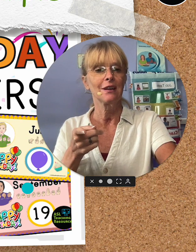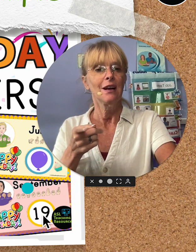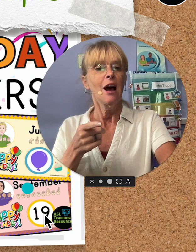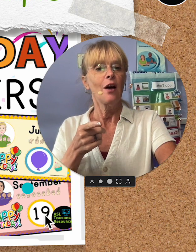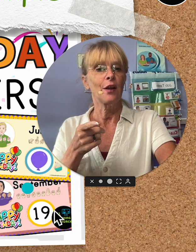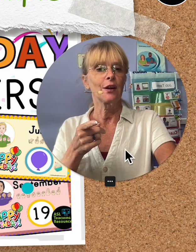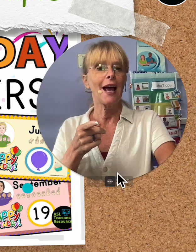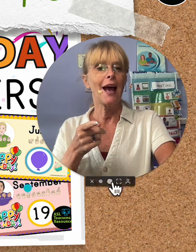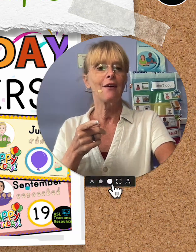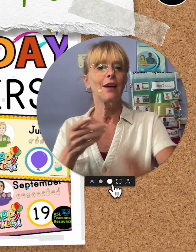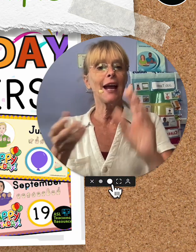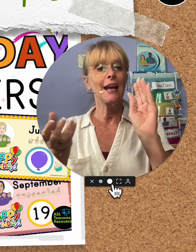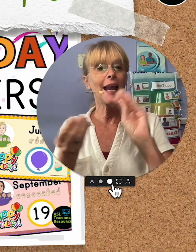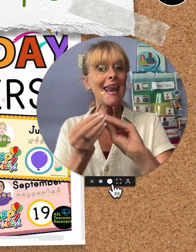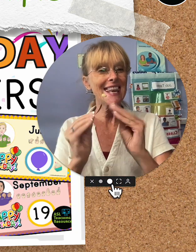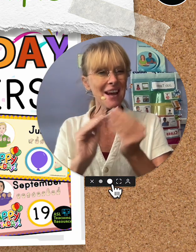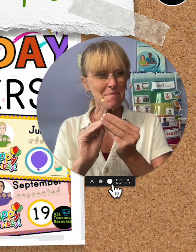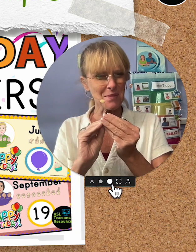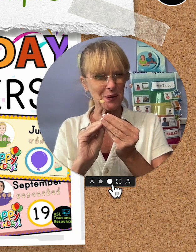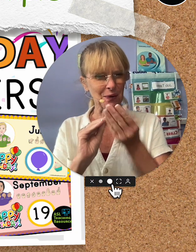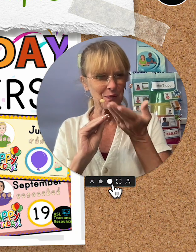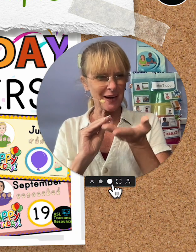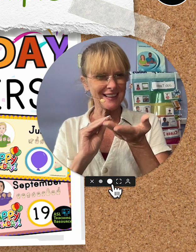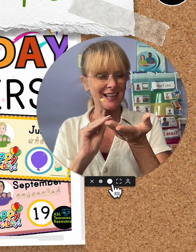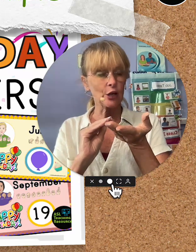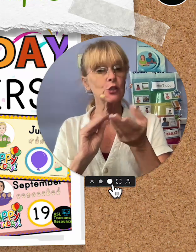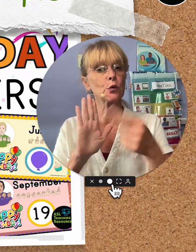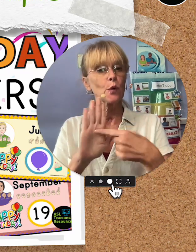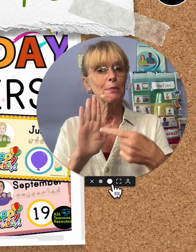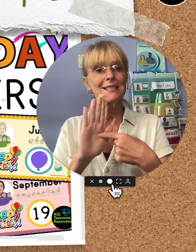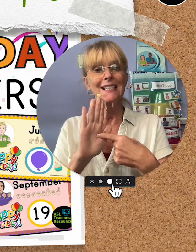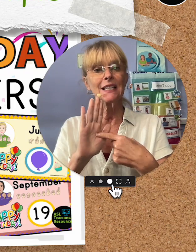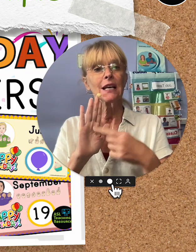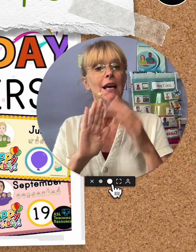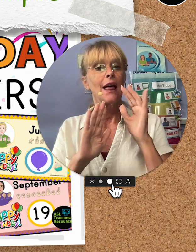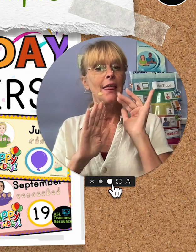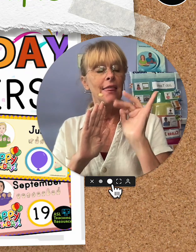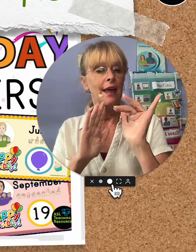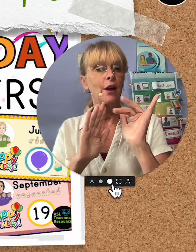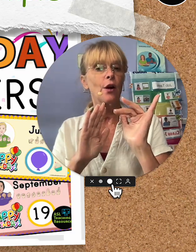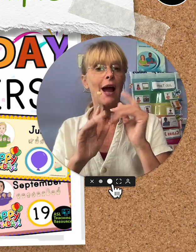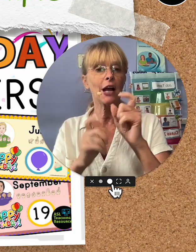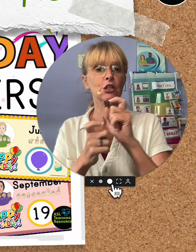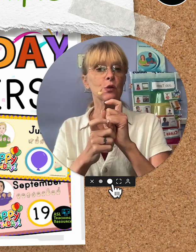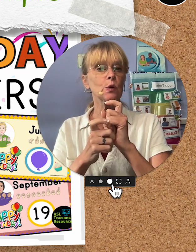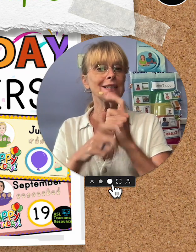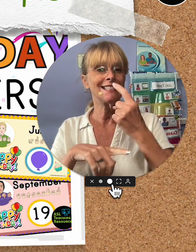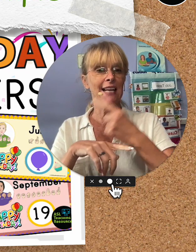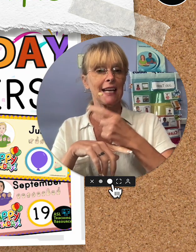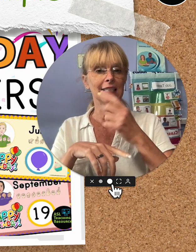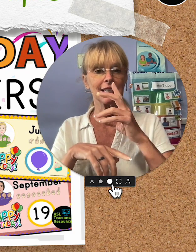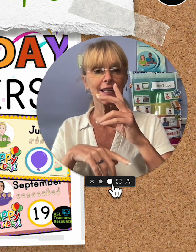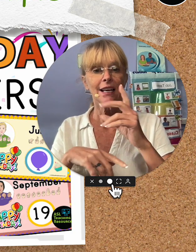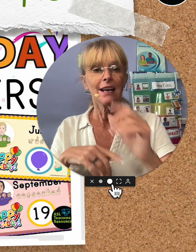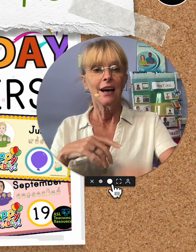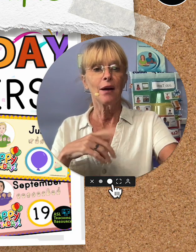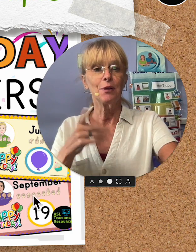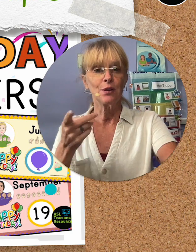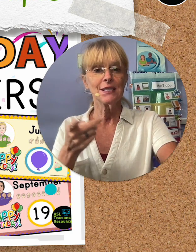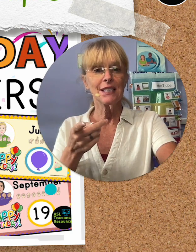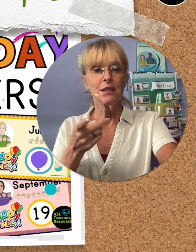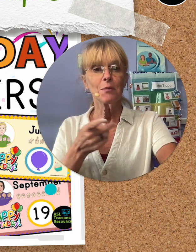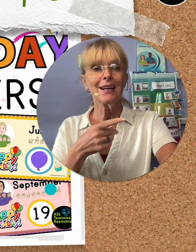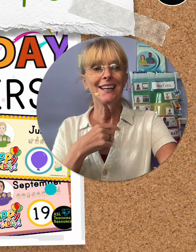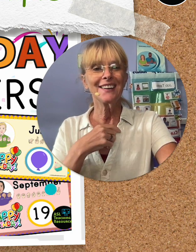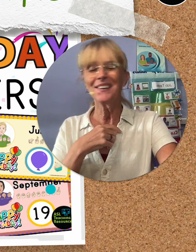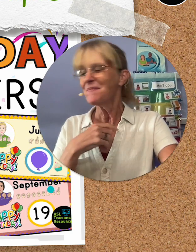picture. They're going to have a number right there to represent their actual date. You